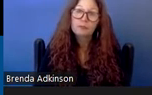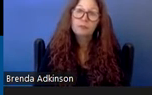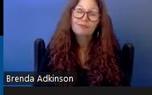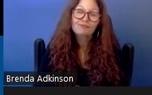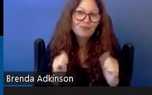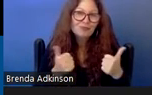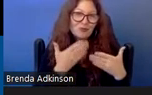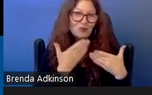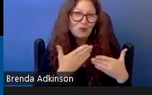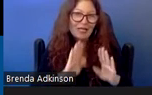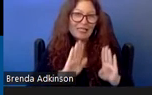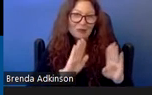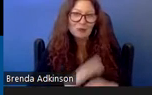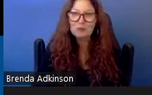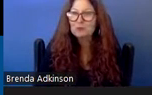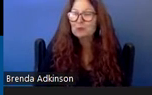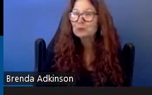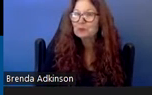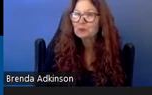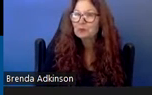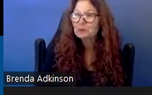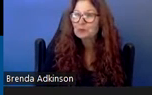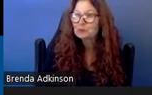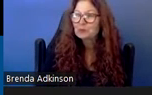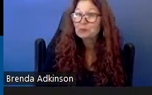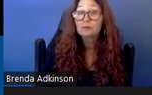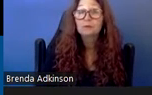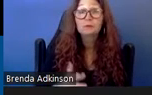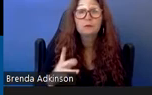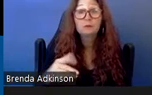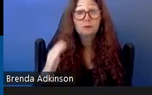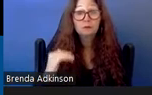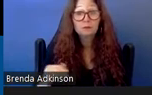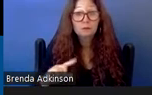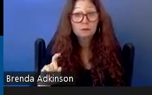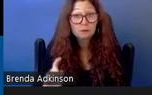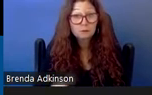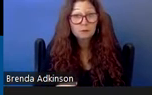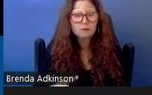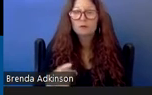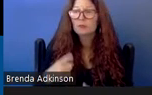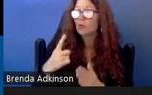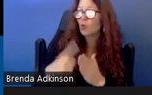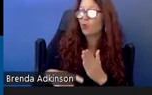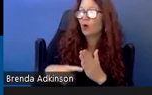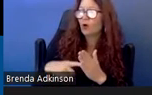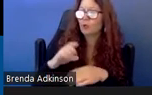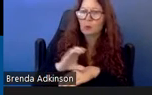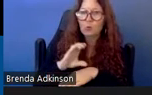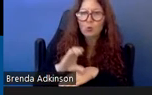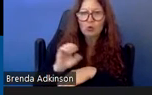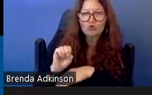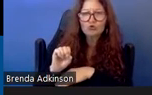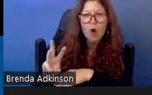Great, thanks again, Rebecca. Moving on to the next question. What platform or software do you use to manage the